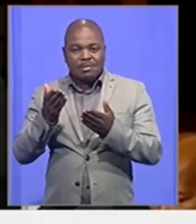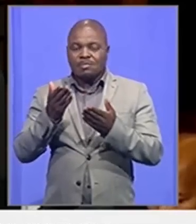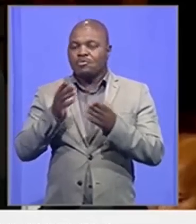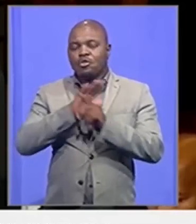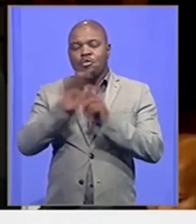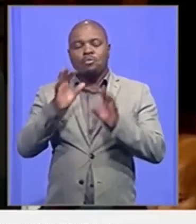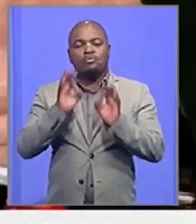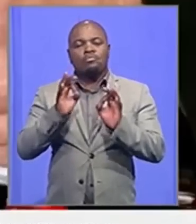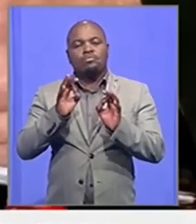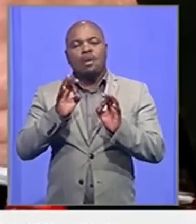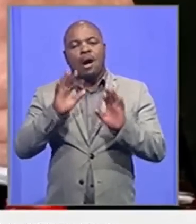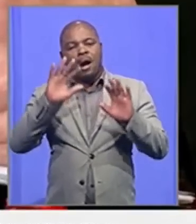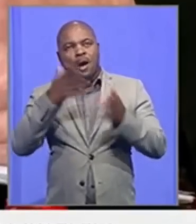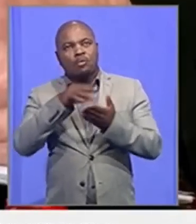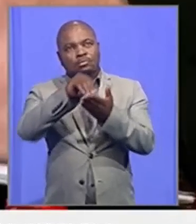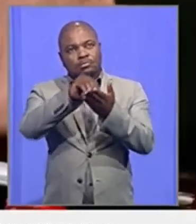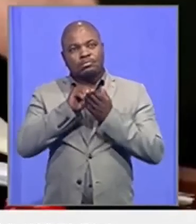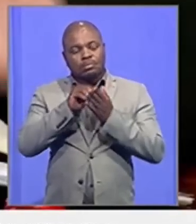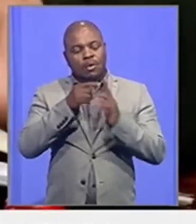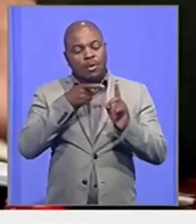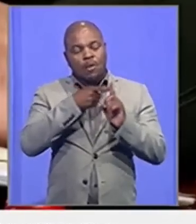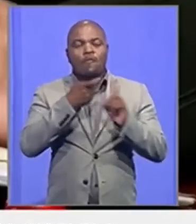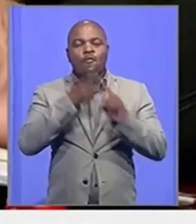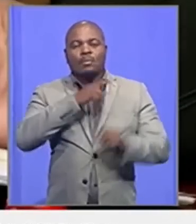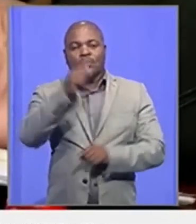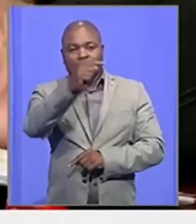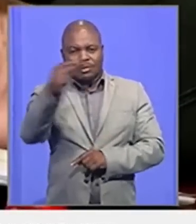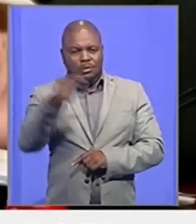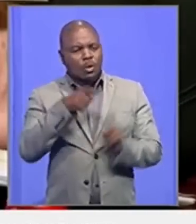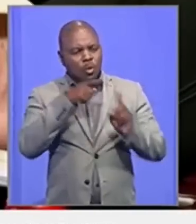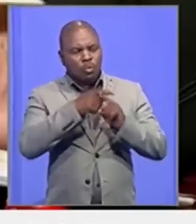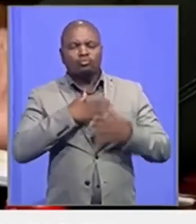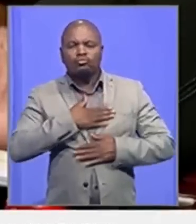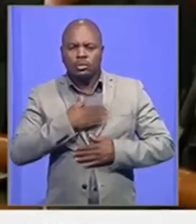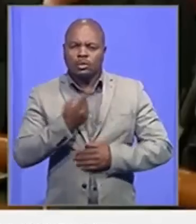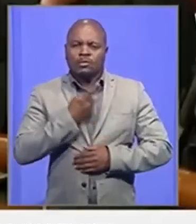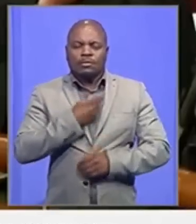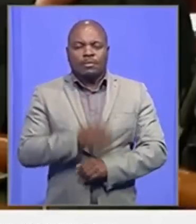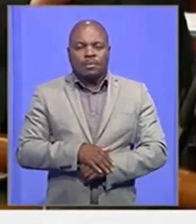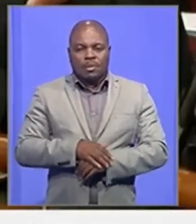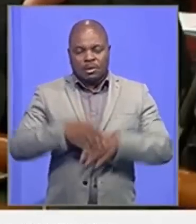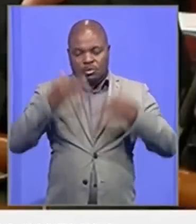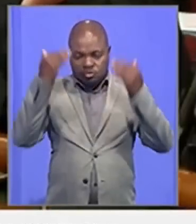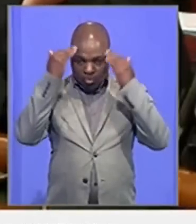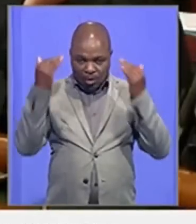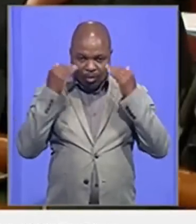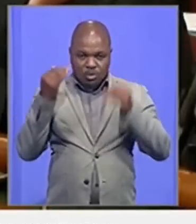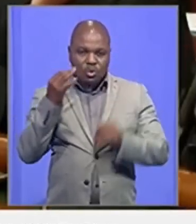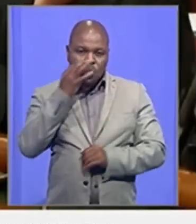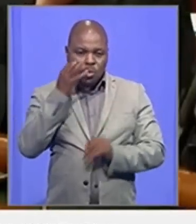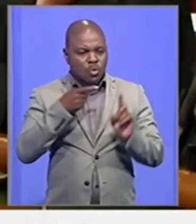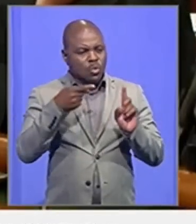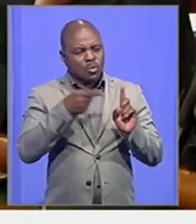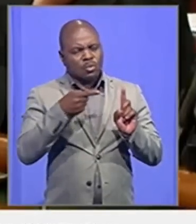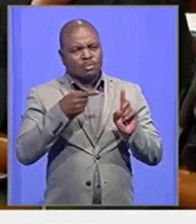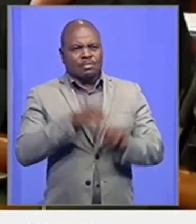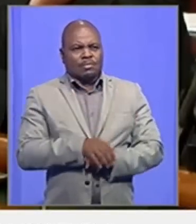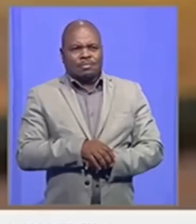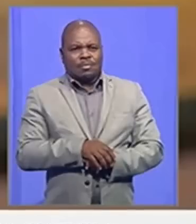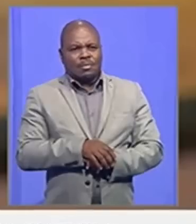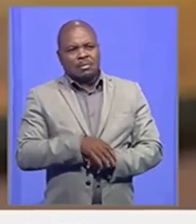lolamang ya go kubiwa ga makudumana kwa Tanzania e nnile ka go rata. Moatlhodi o gapetse kwa thoko tshupo ya ga makudumana gore